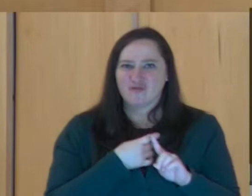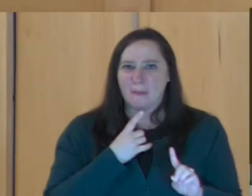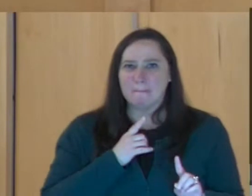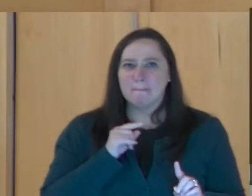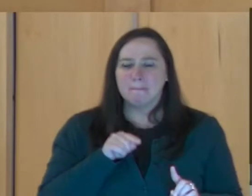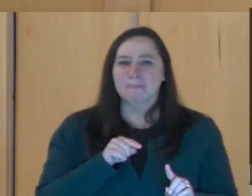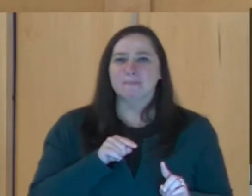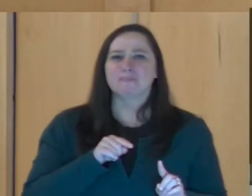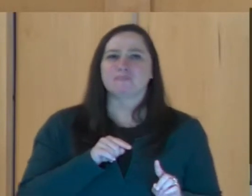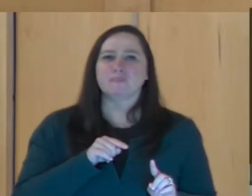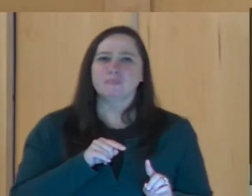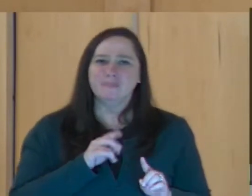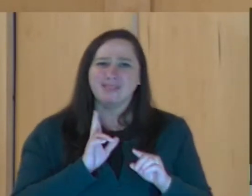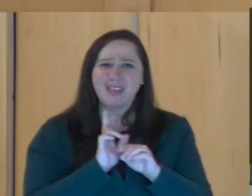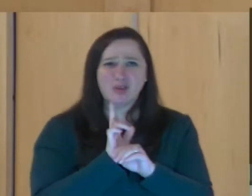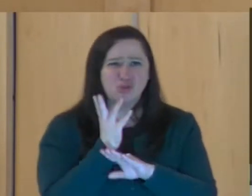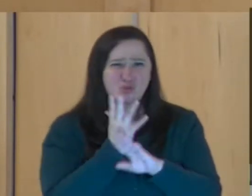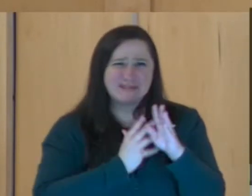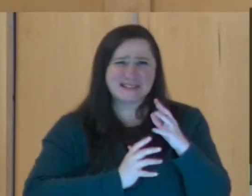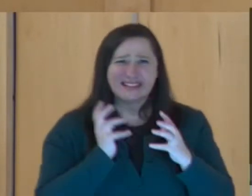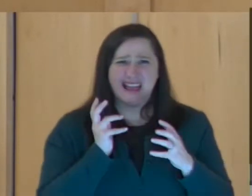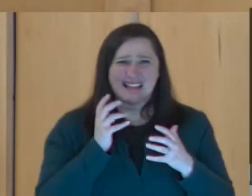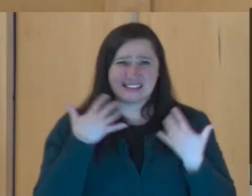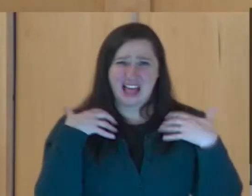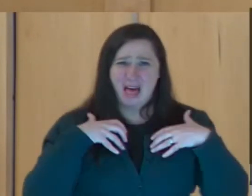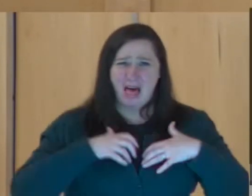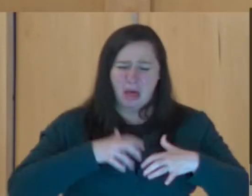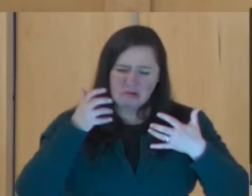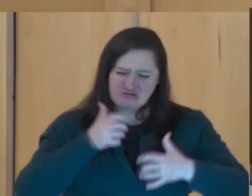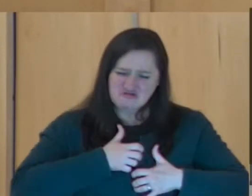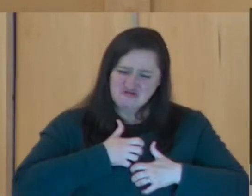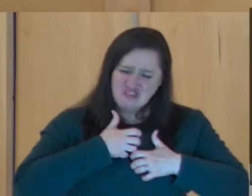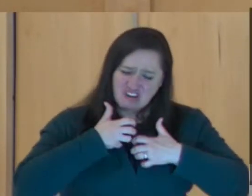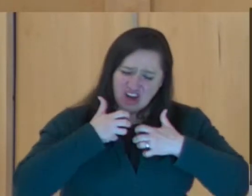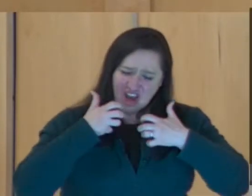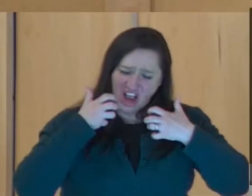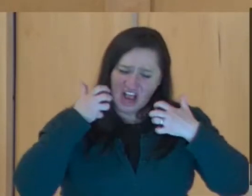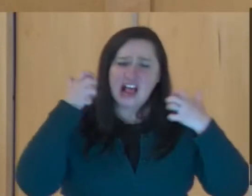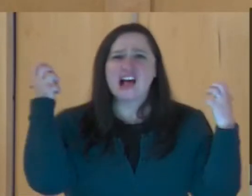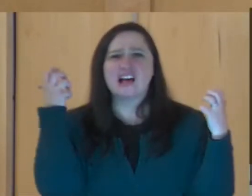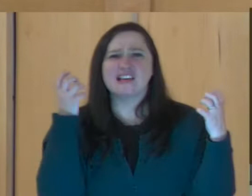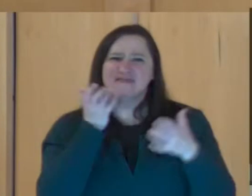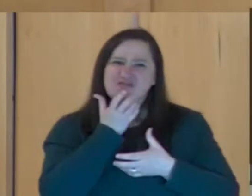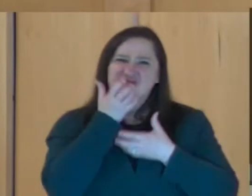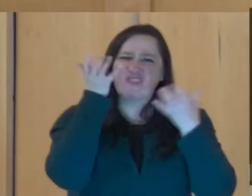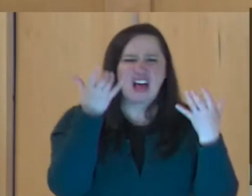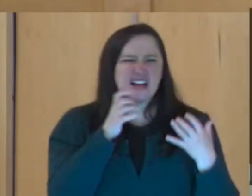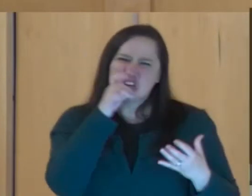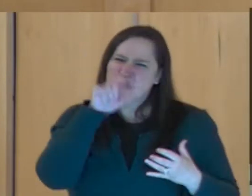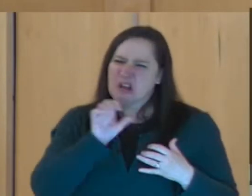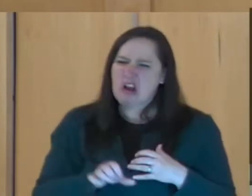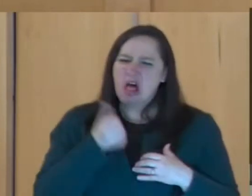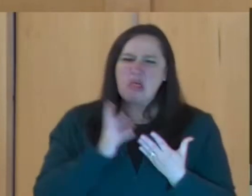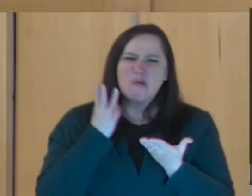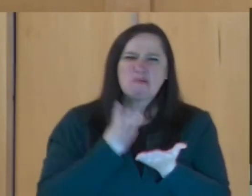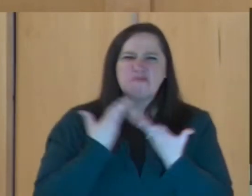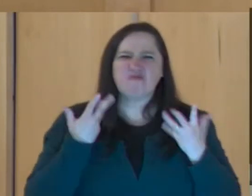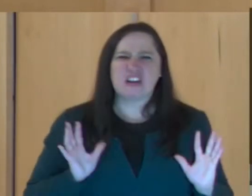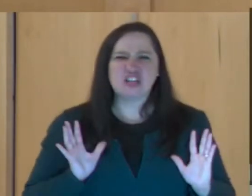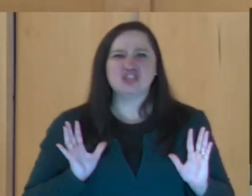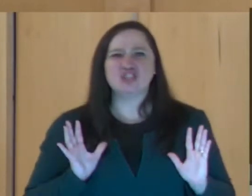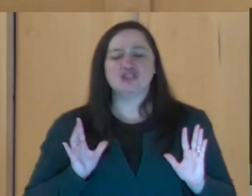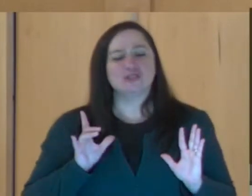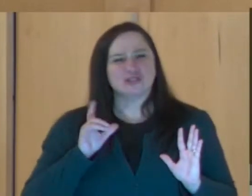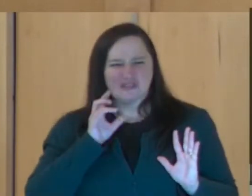Caiaphas takes his hands and rips his robes and exclaims, we don't need any other witnesses. We've